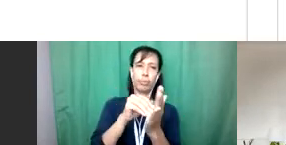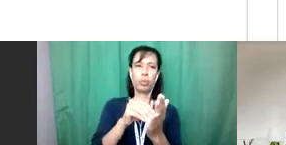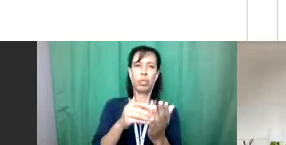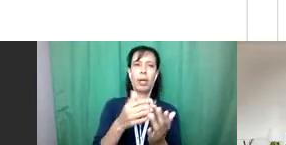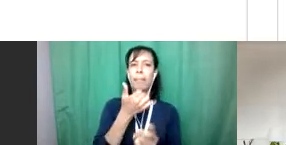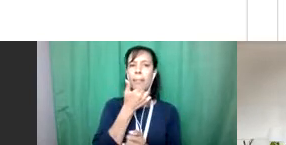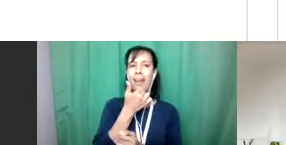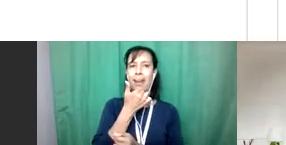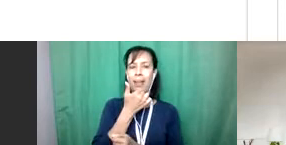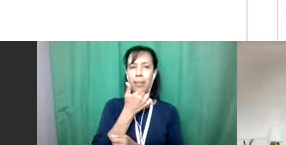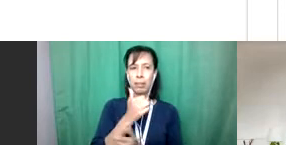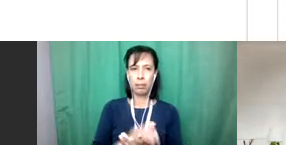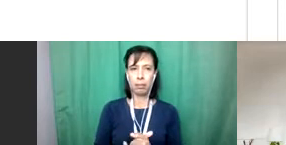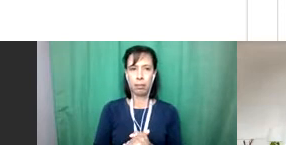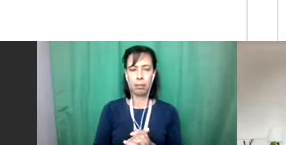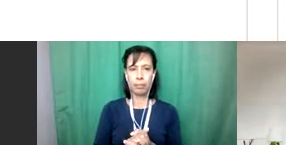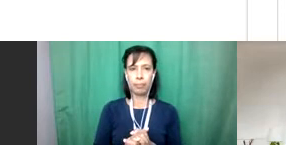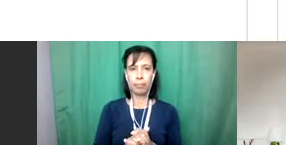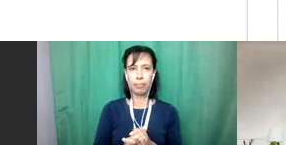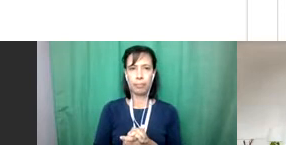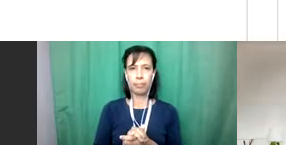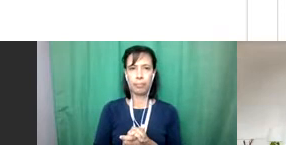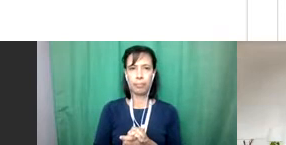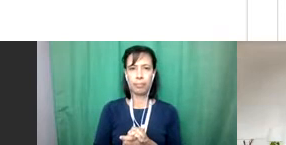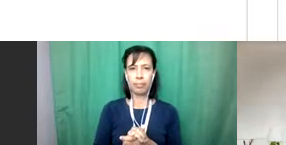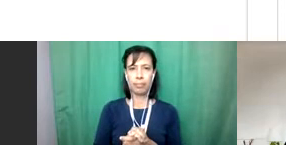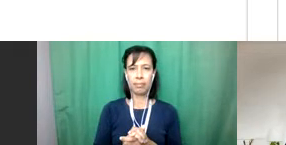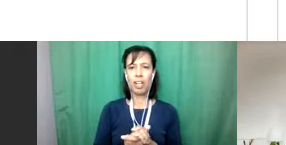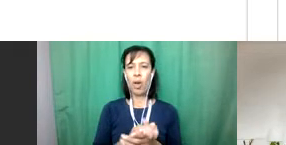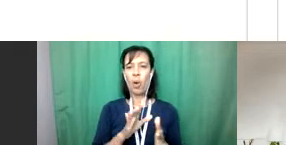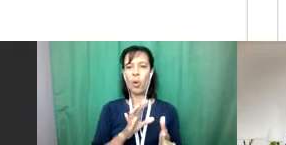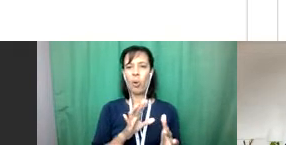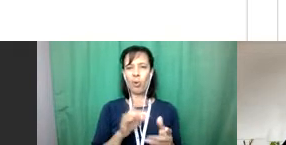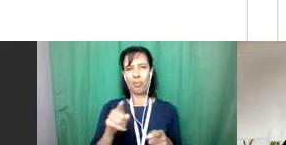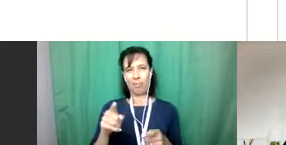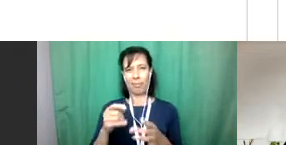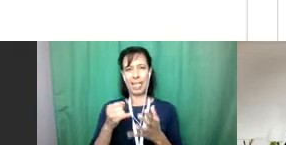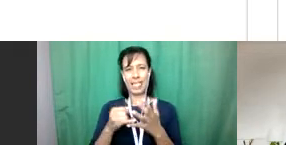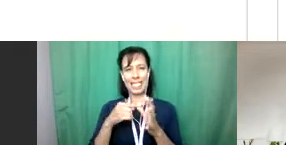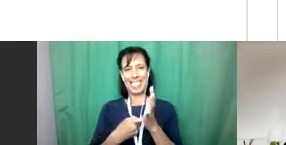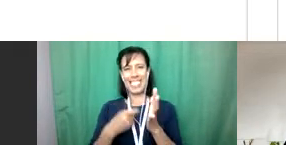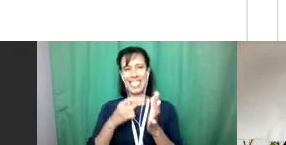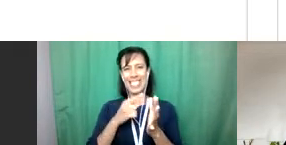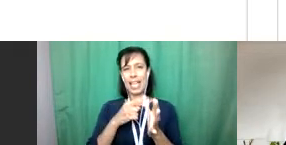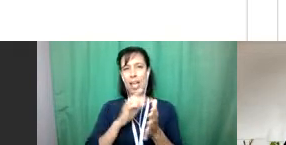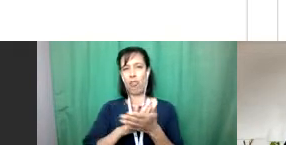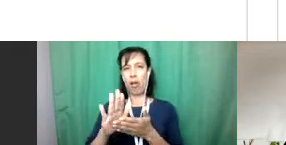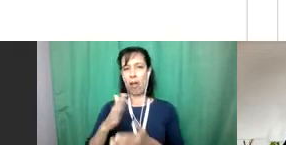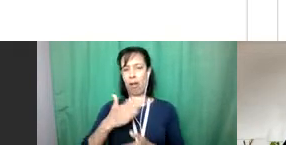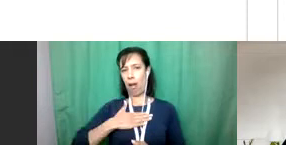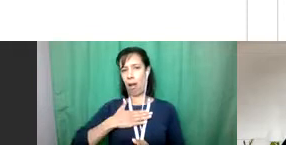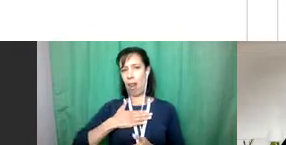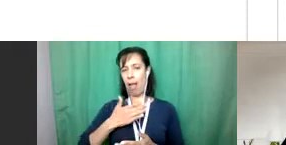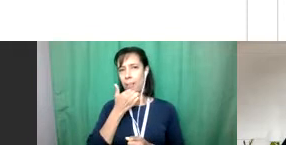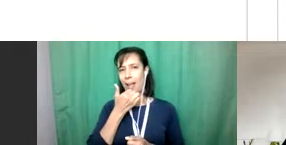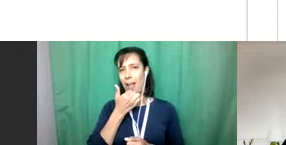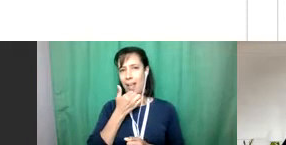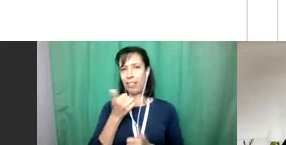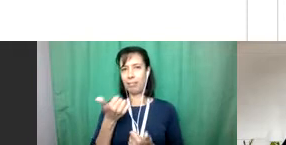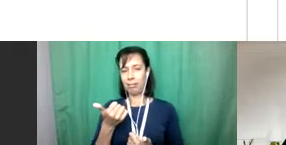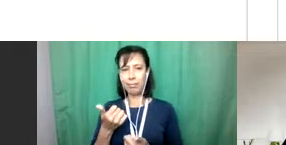early years, I've got mathematics. Thanks, Andrew. It's okay. So early years mathematics.